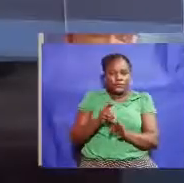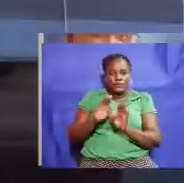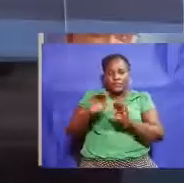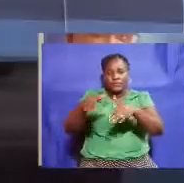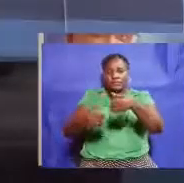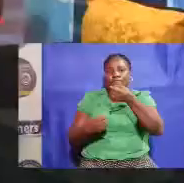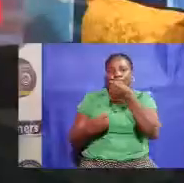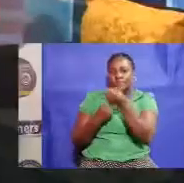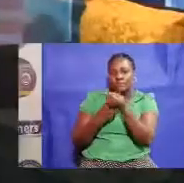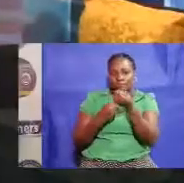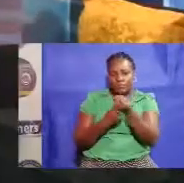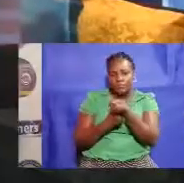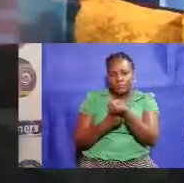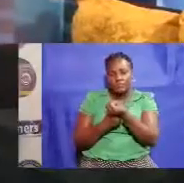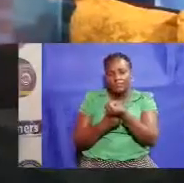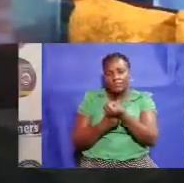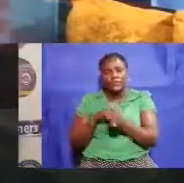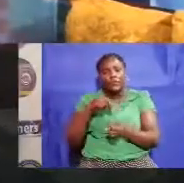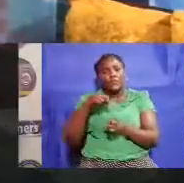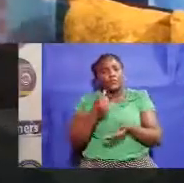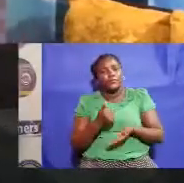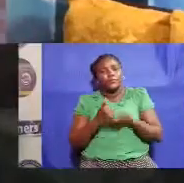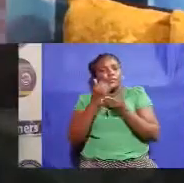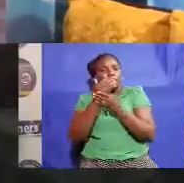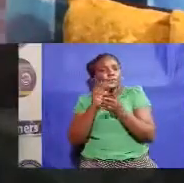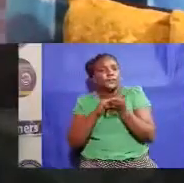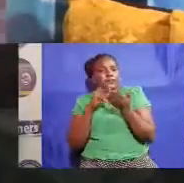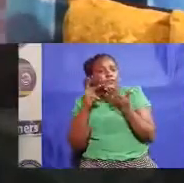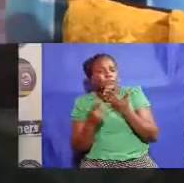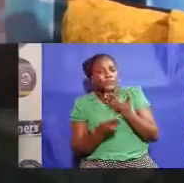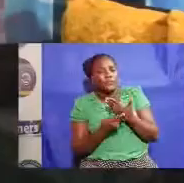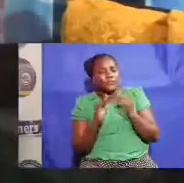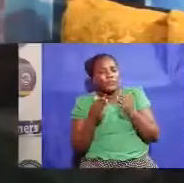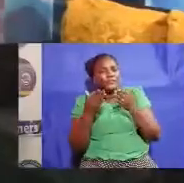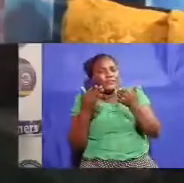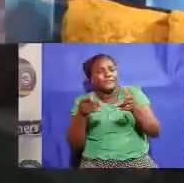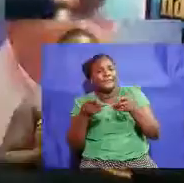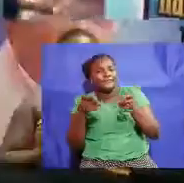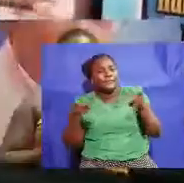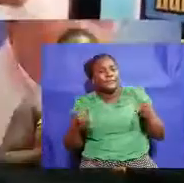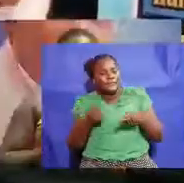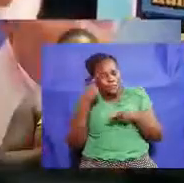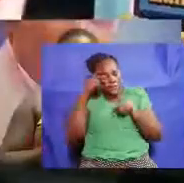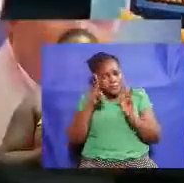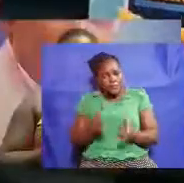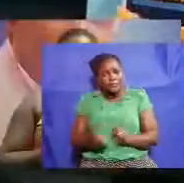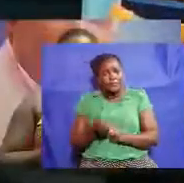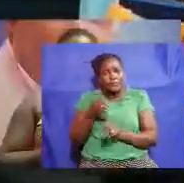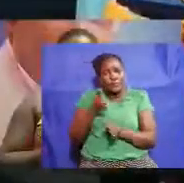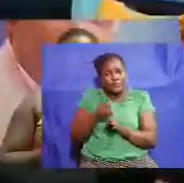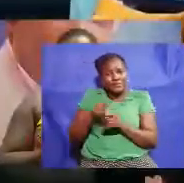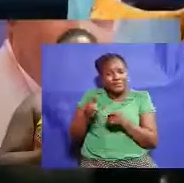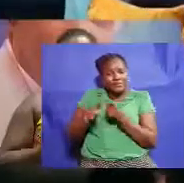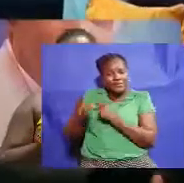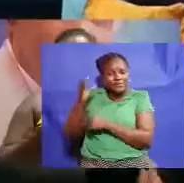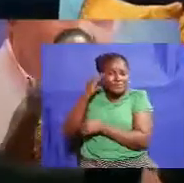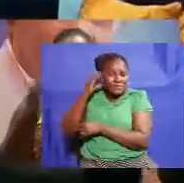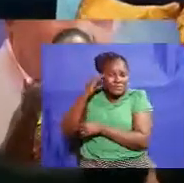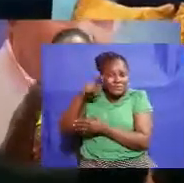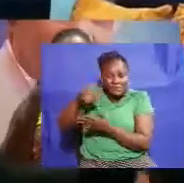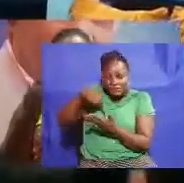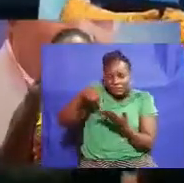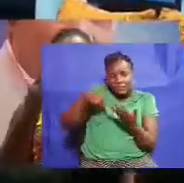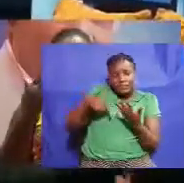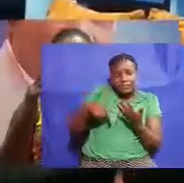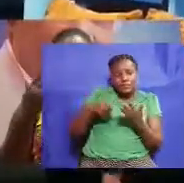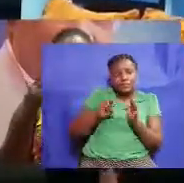the challenges of persons with disability and soliciting support for them. The Helping Hand TV show, creating a platform for persons with